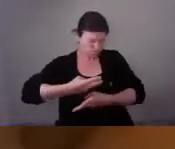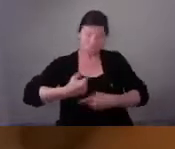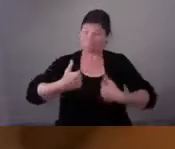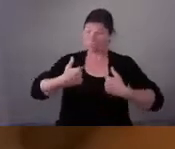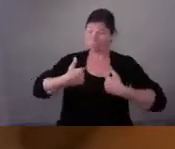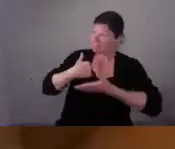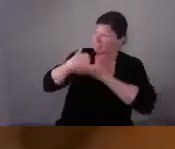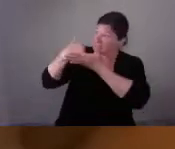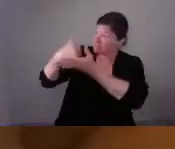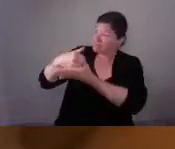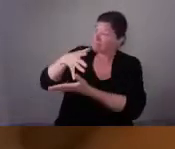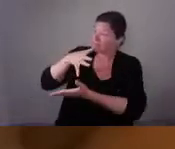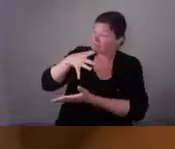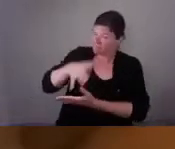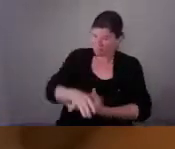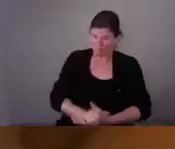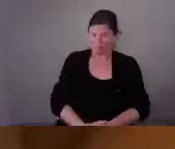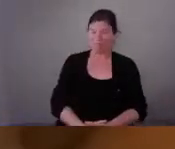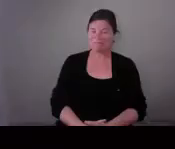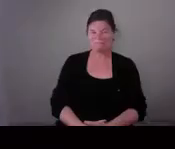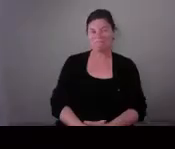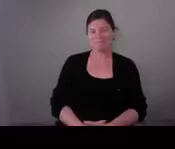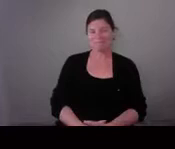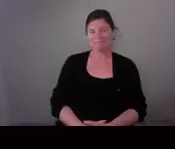mom with my little sister.